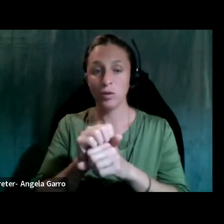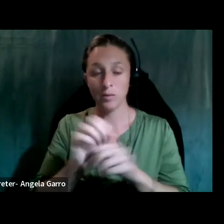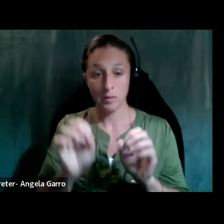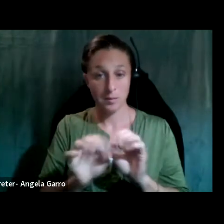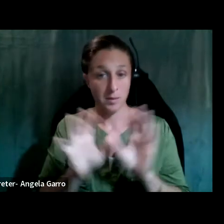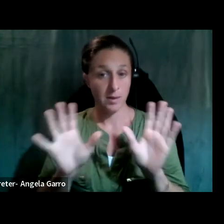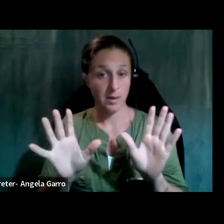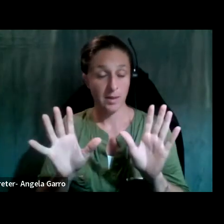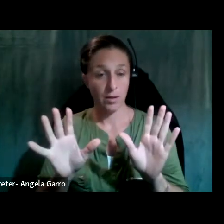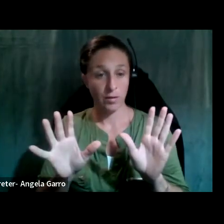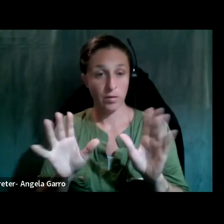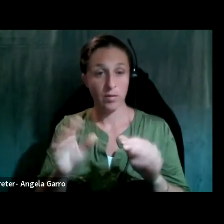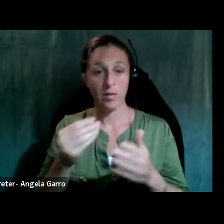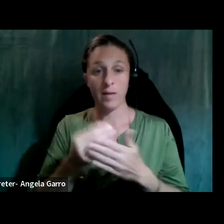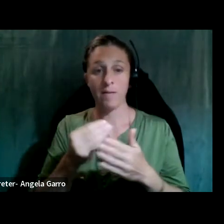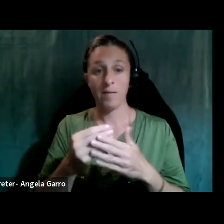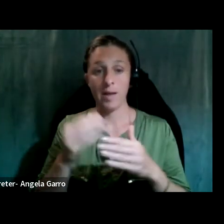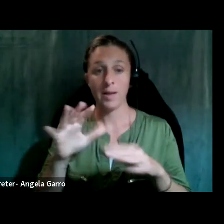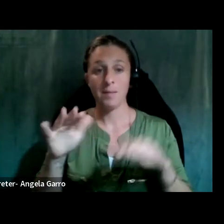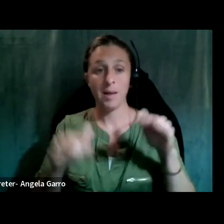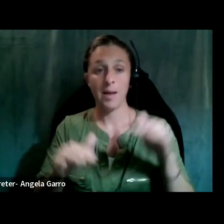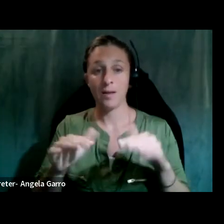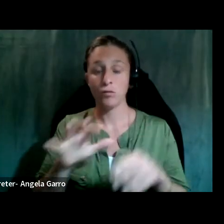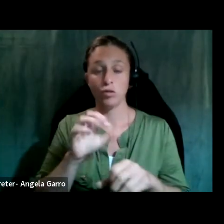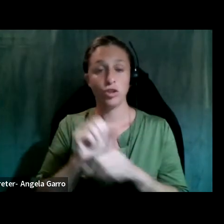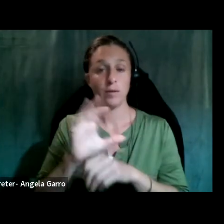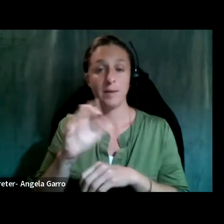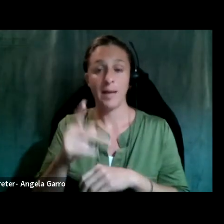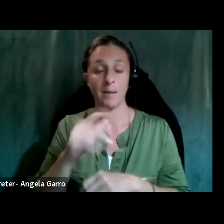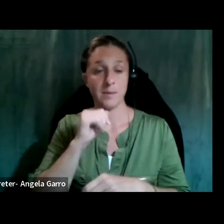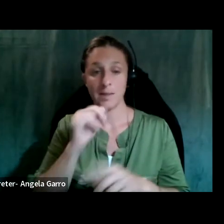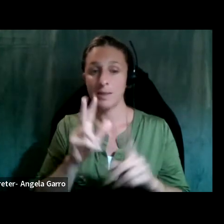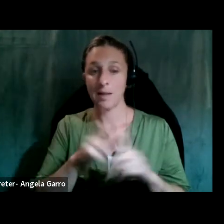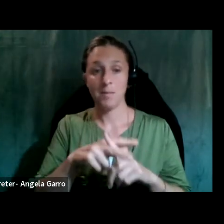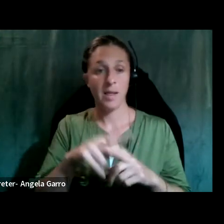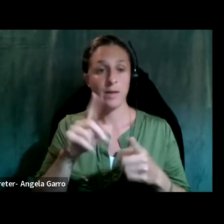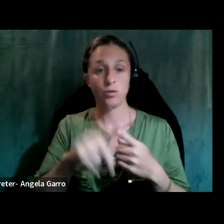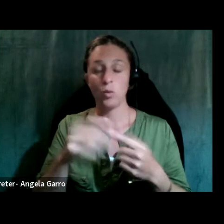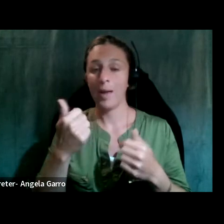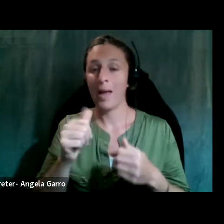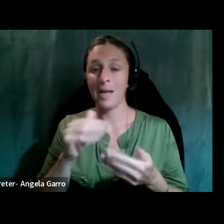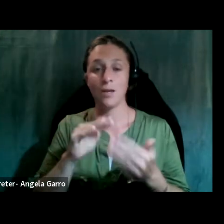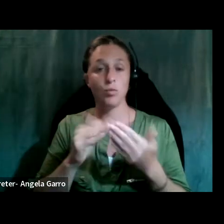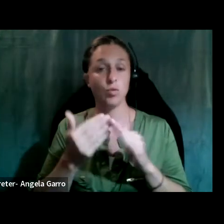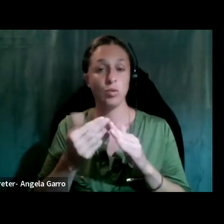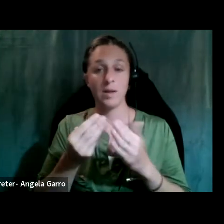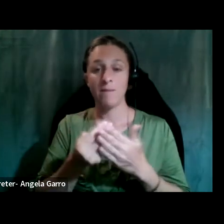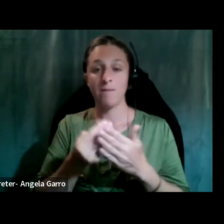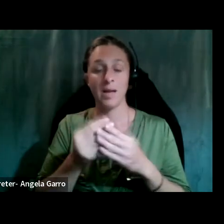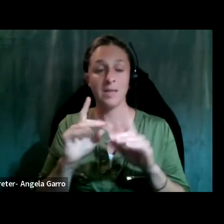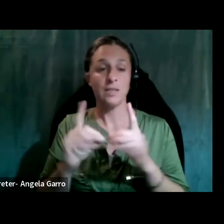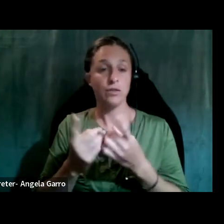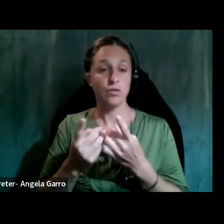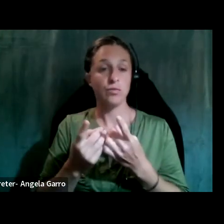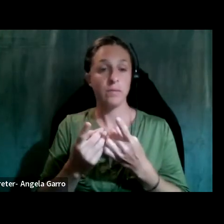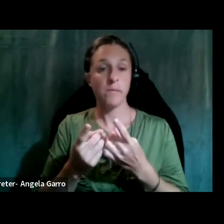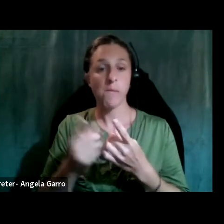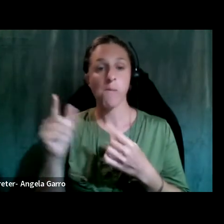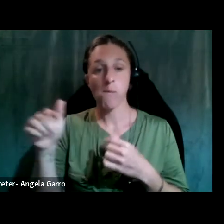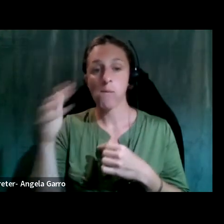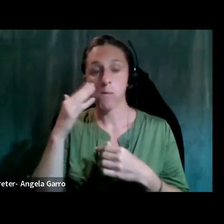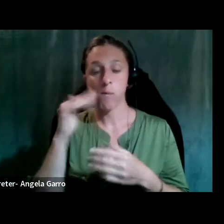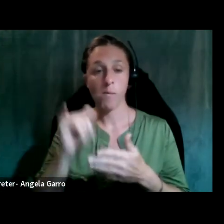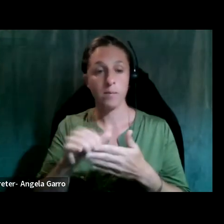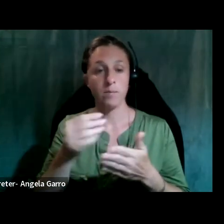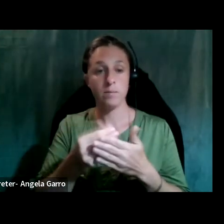the fund balance, the reserve cap does not apply to any community funded district, as they know, those